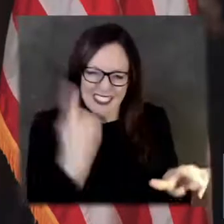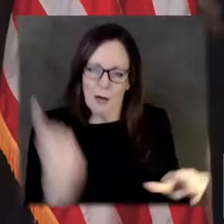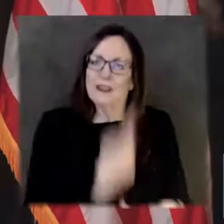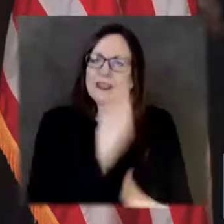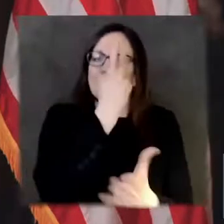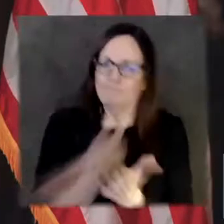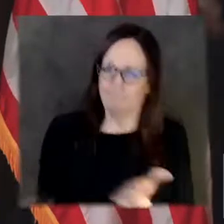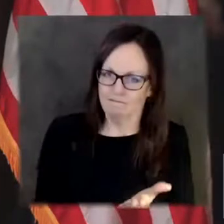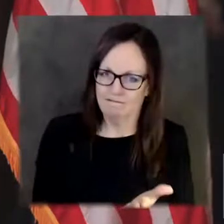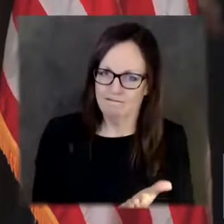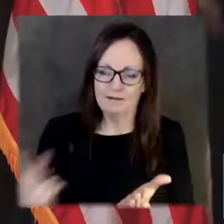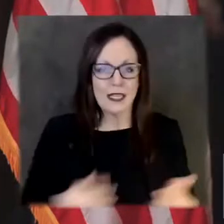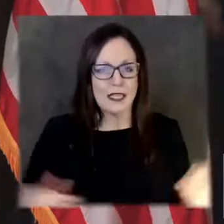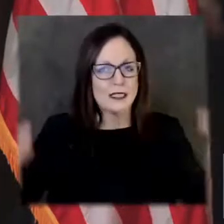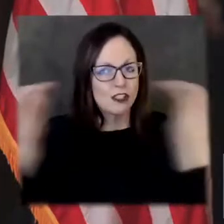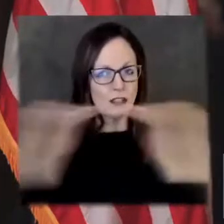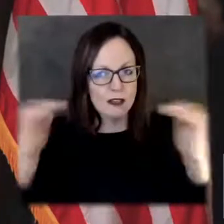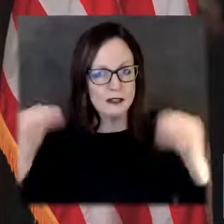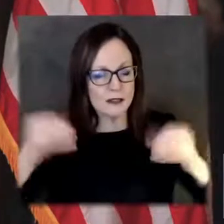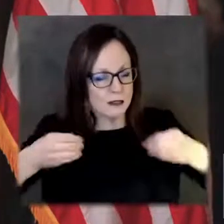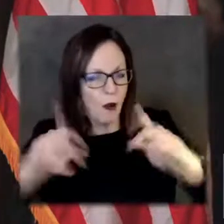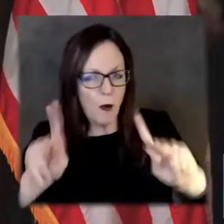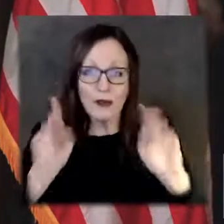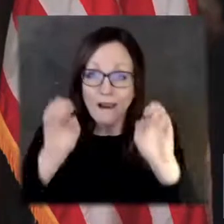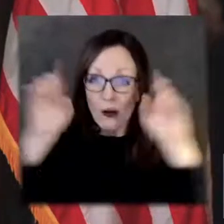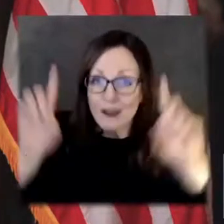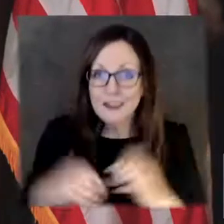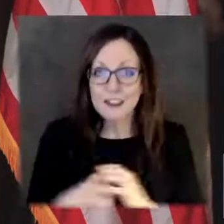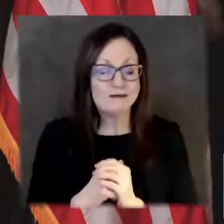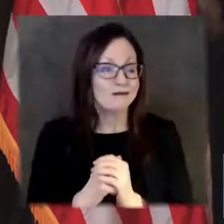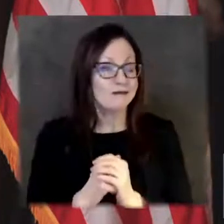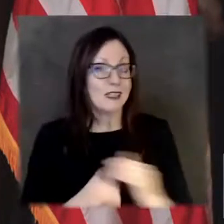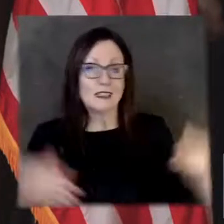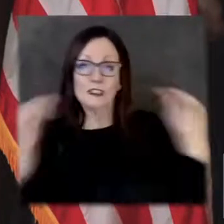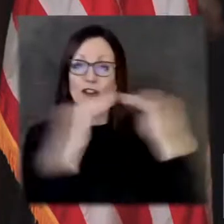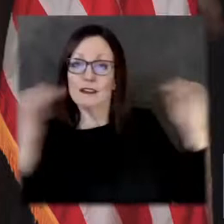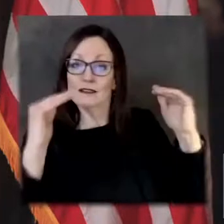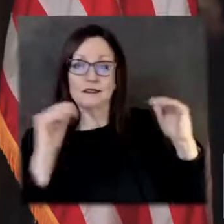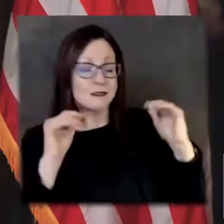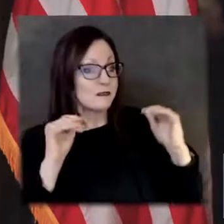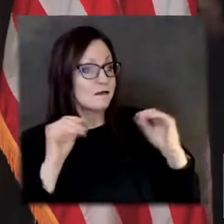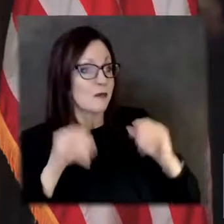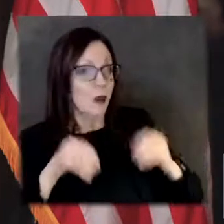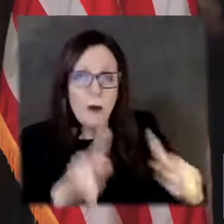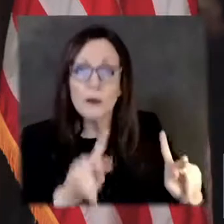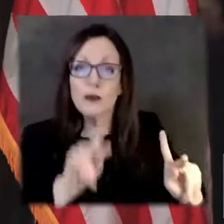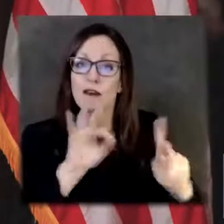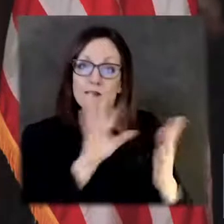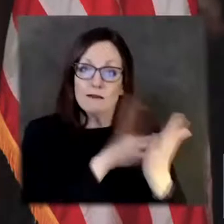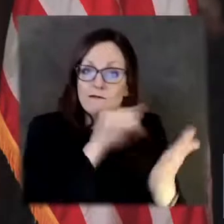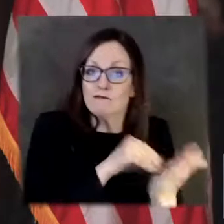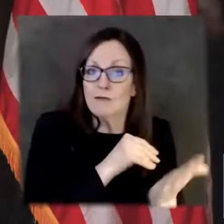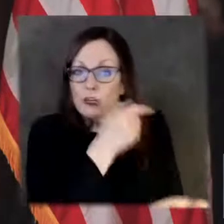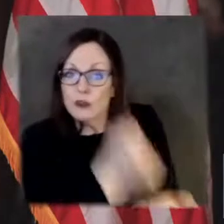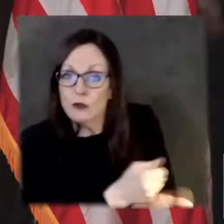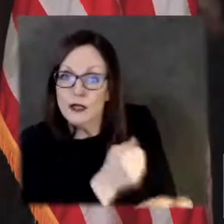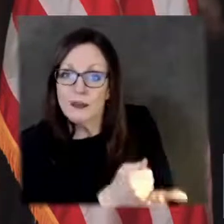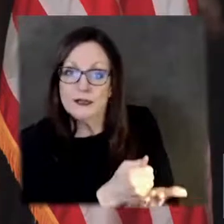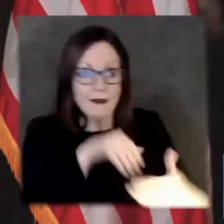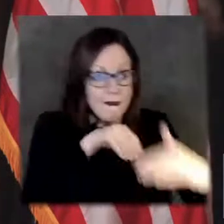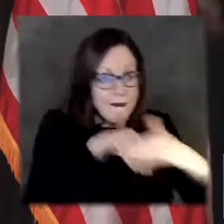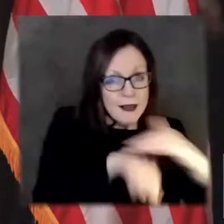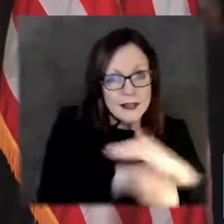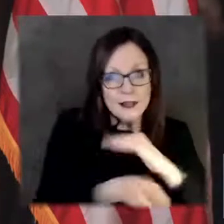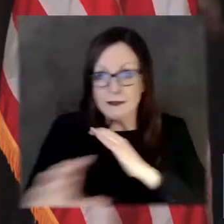on equity, rehabilitation, and evidence-based sentencing practices that will result in better outcomes